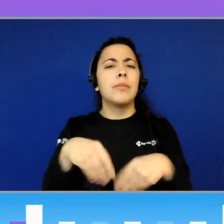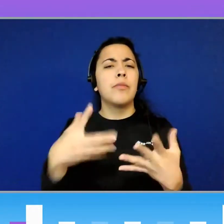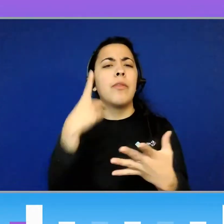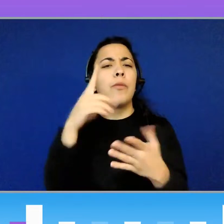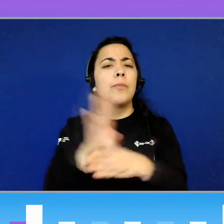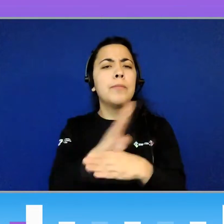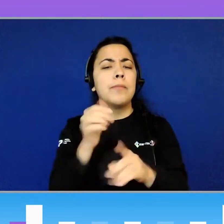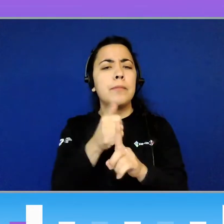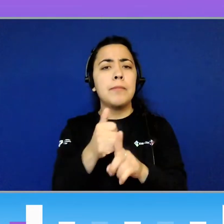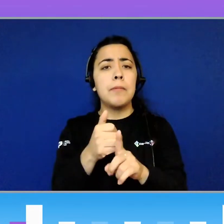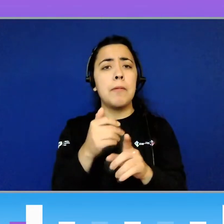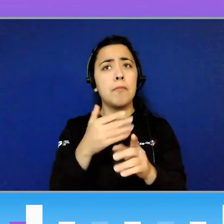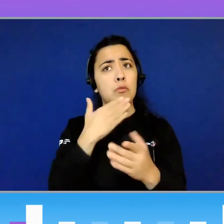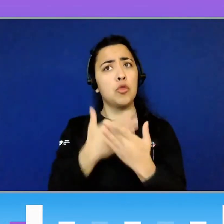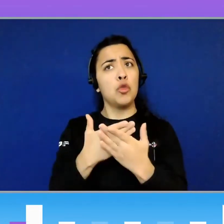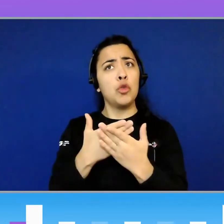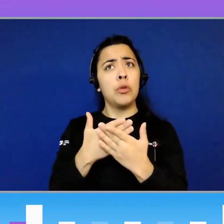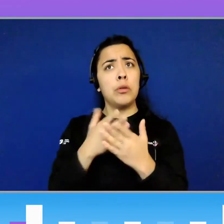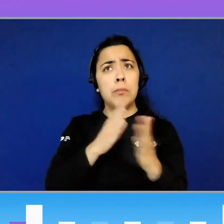guidance in this space?